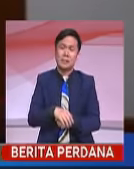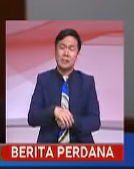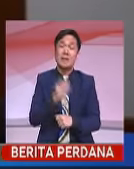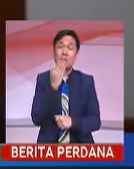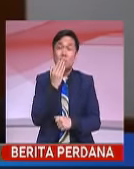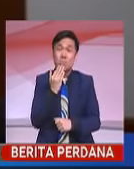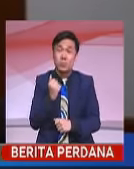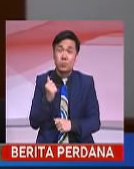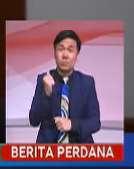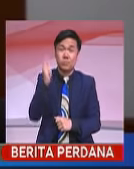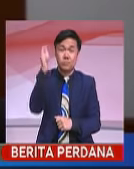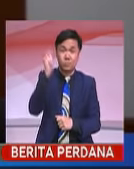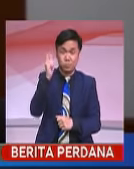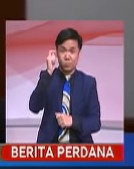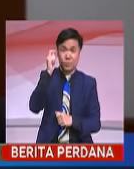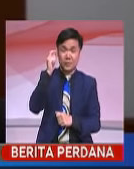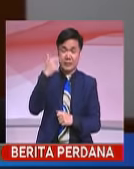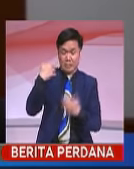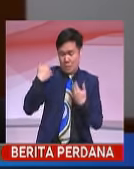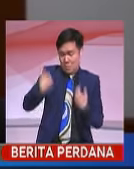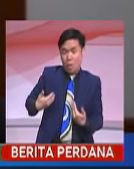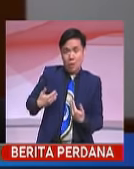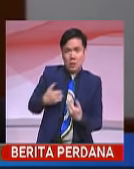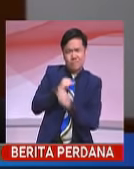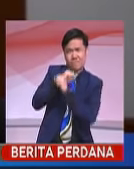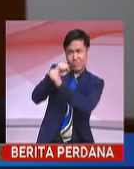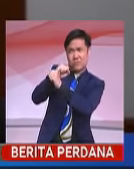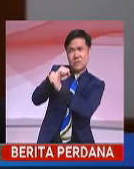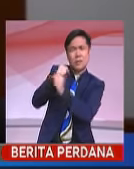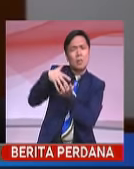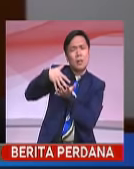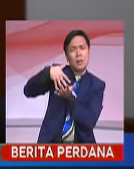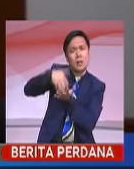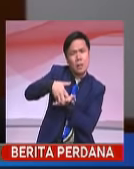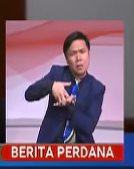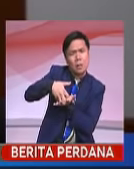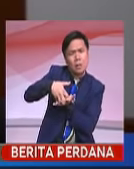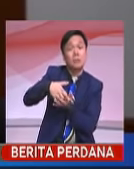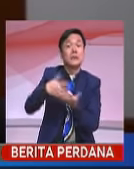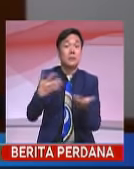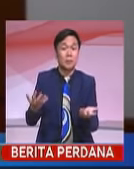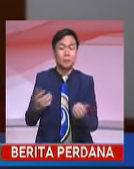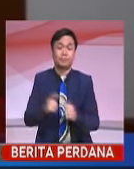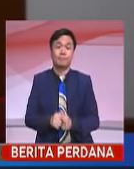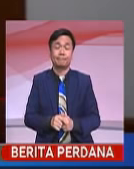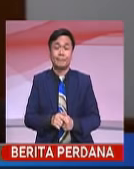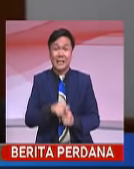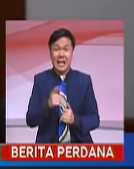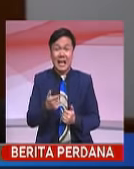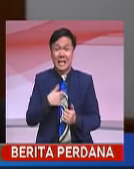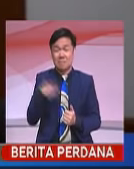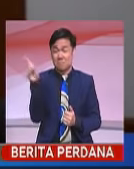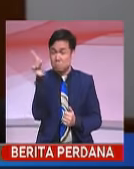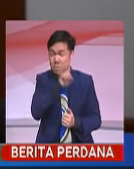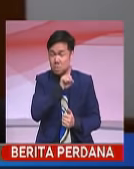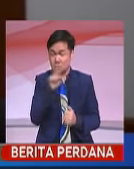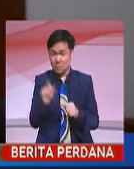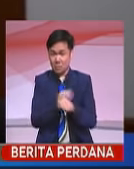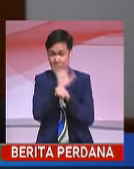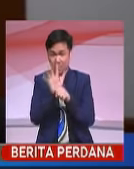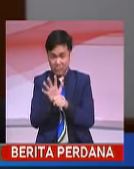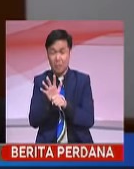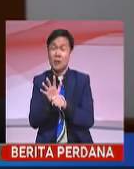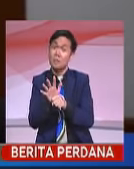Uncontrolled diabetes compromises the body immune system. However, the risk of having a severe COVID-19